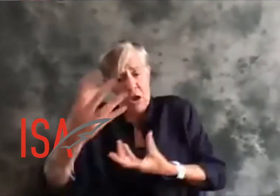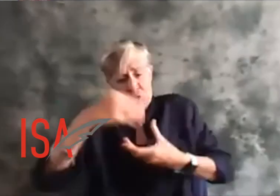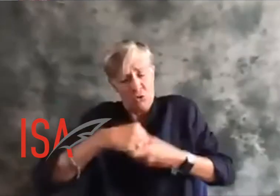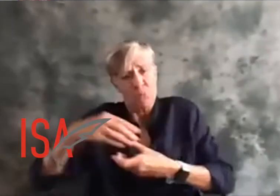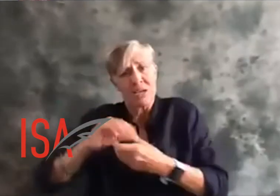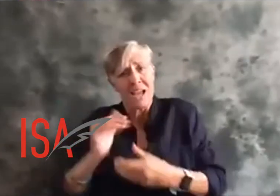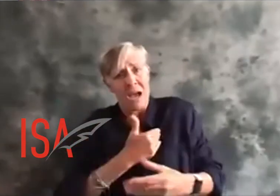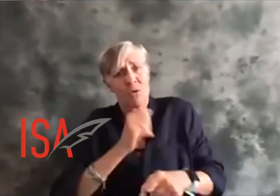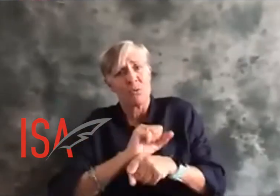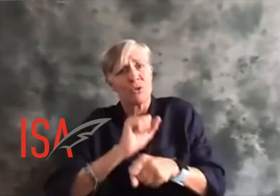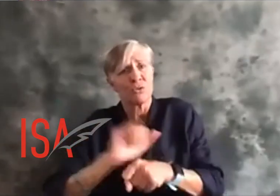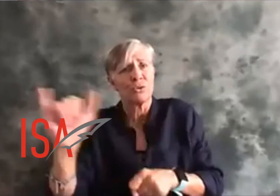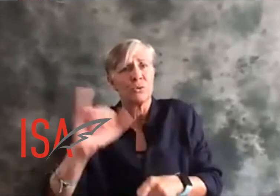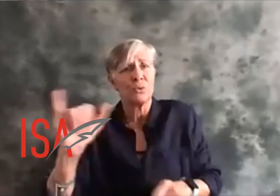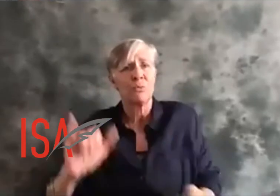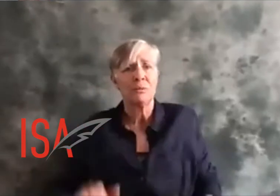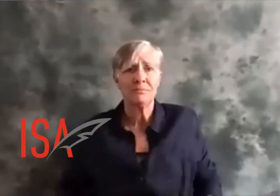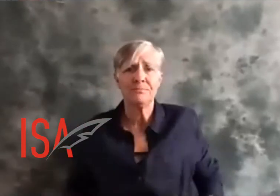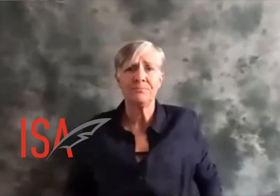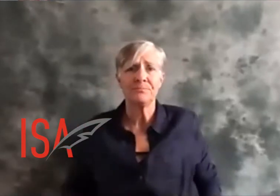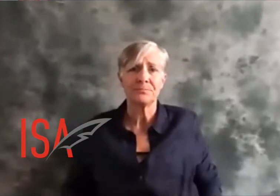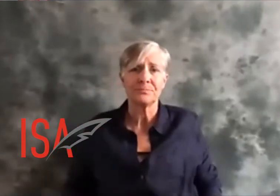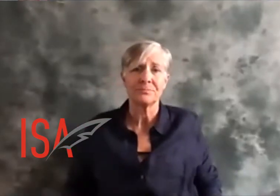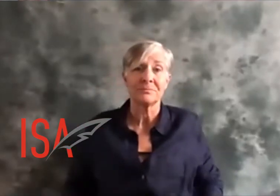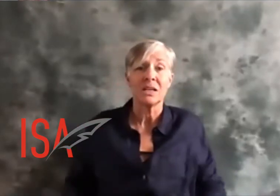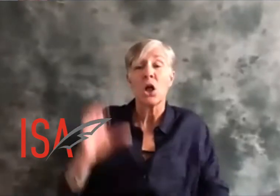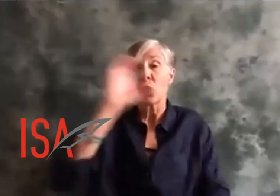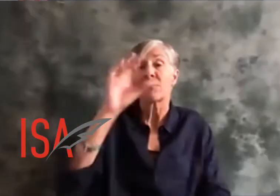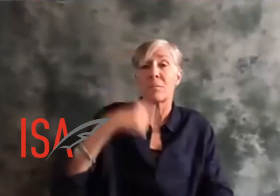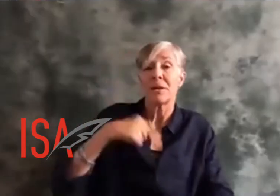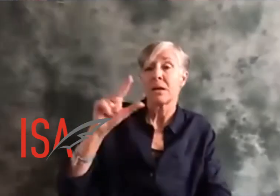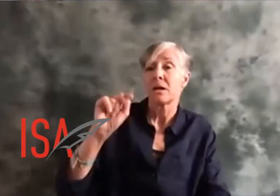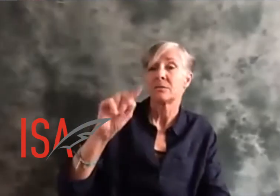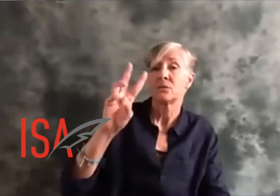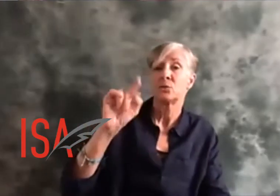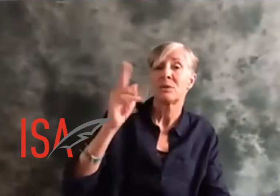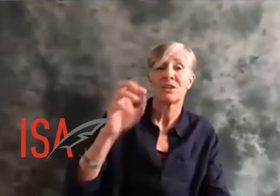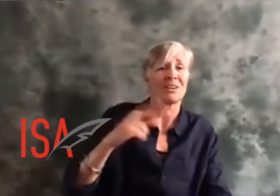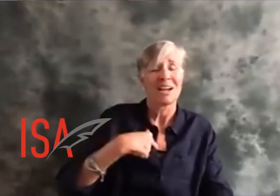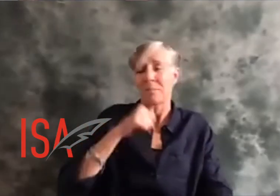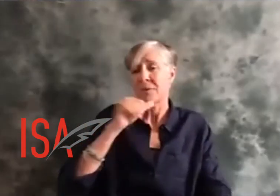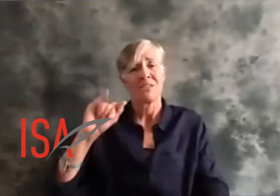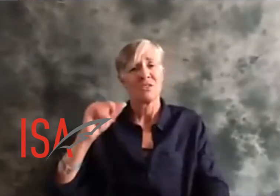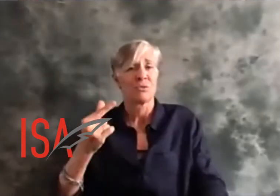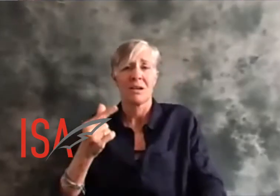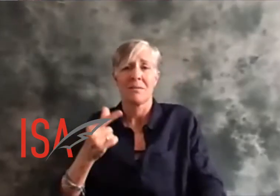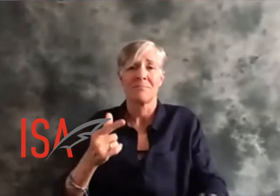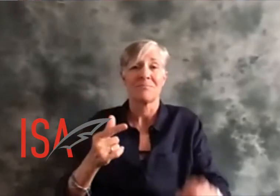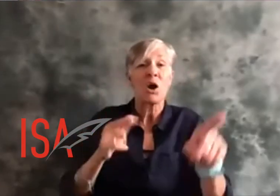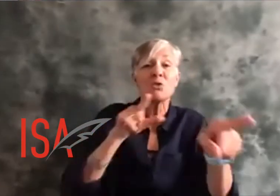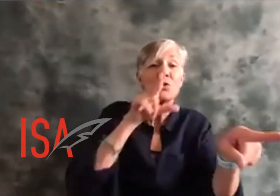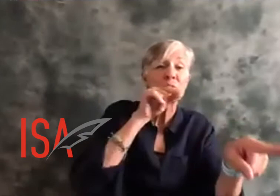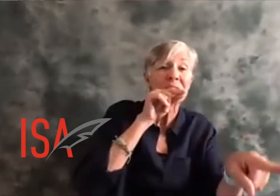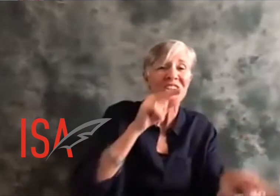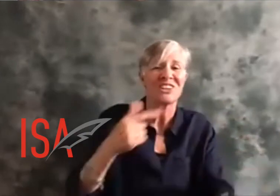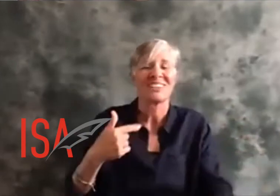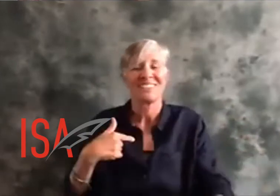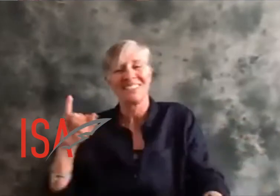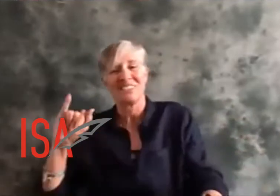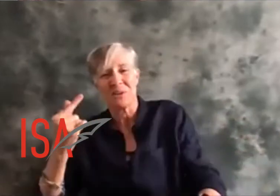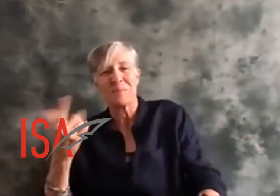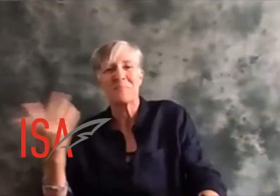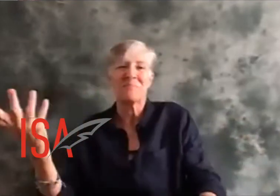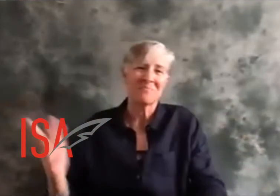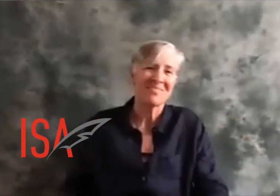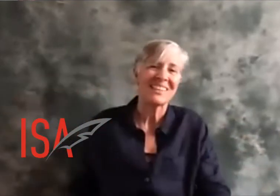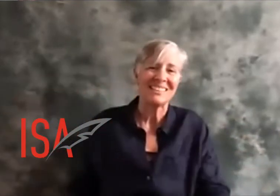our work. Please find me on Twitter. I am so not all over Instagram. You're a Twitter person, that's right.